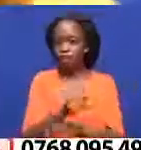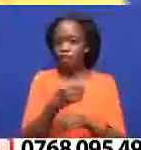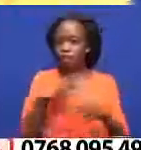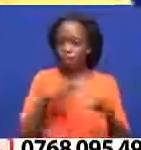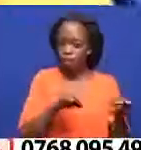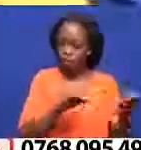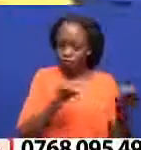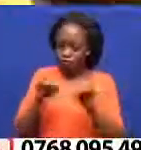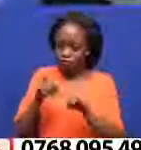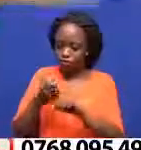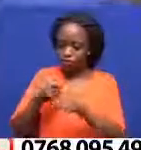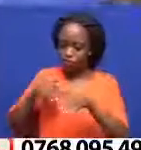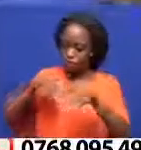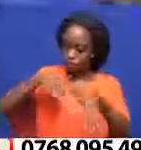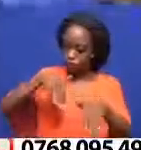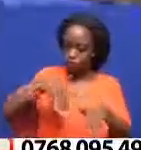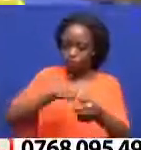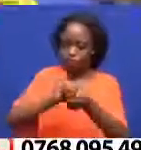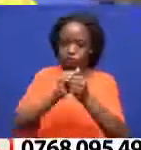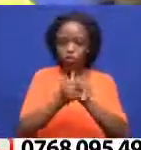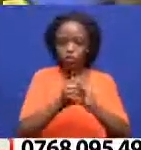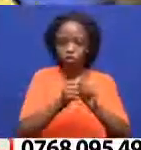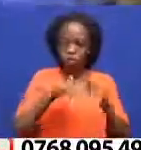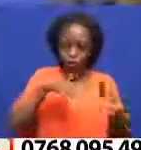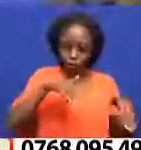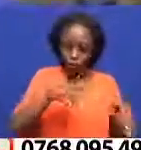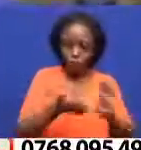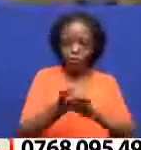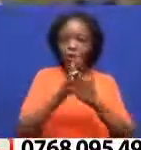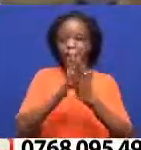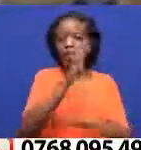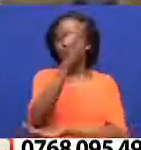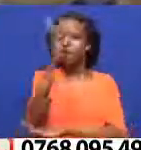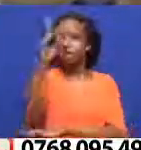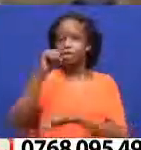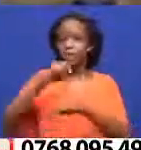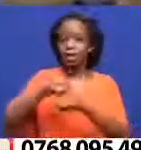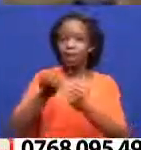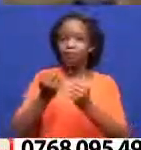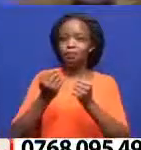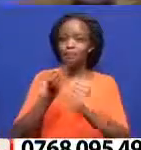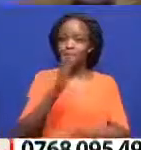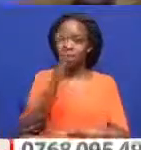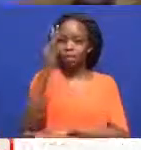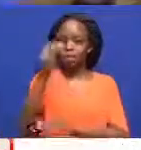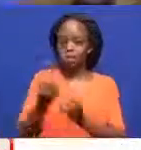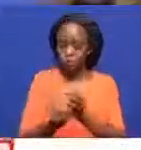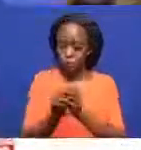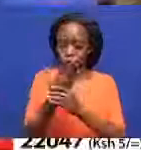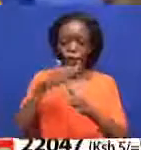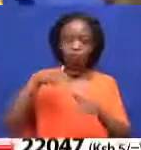kwa escarpment, to convert your escarpment ikuwe forest. Na unajua miti kimea kwa escarpment, my friend,